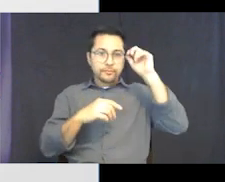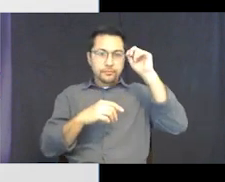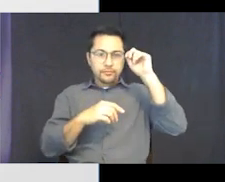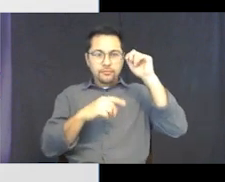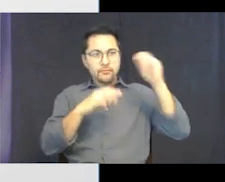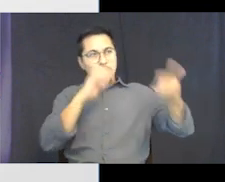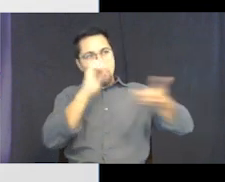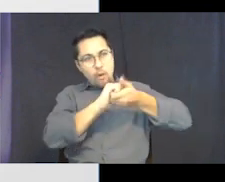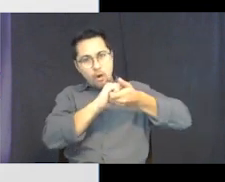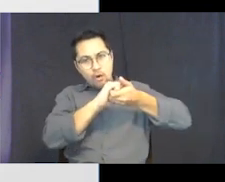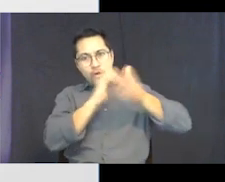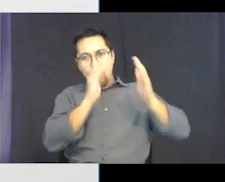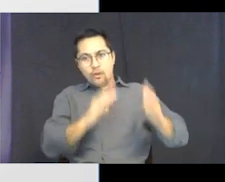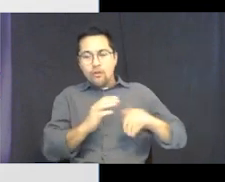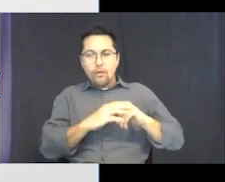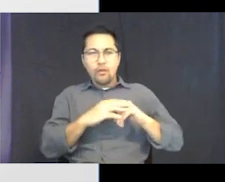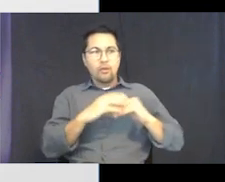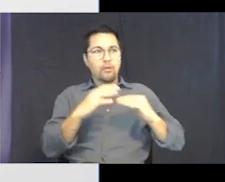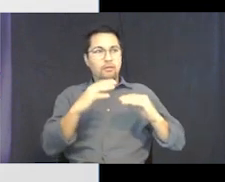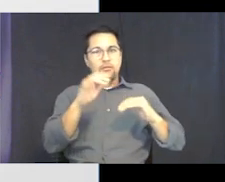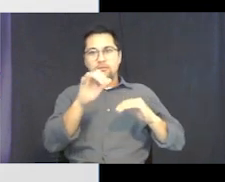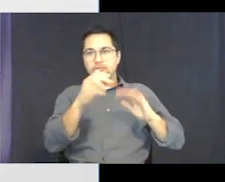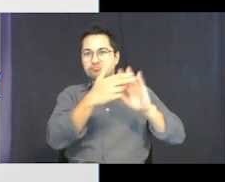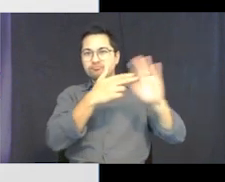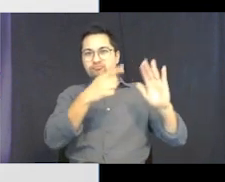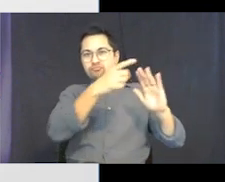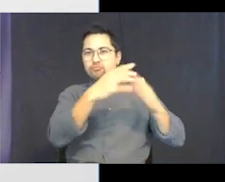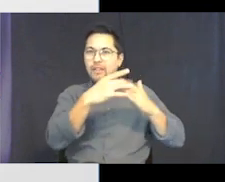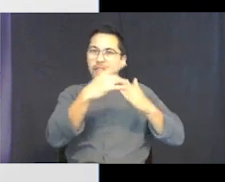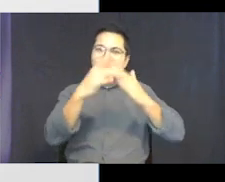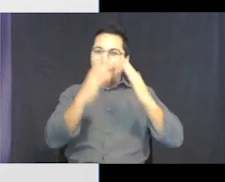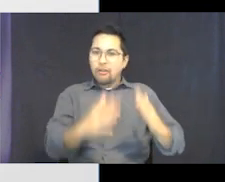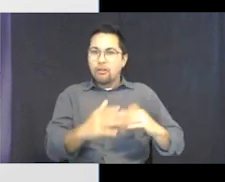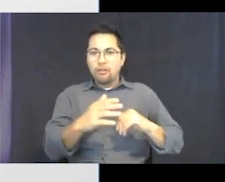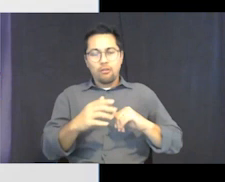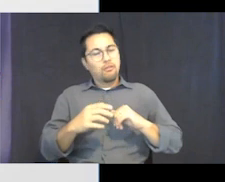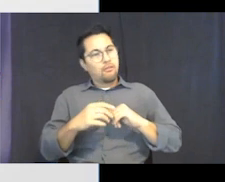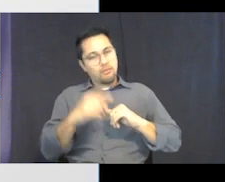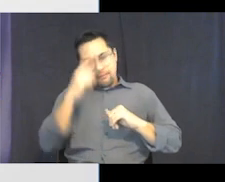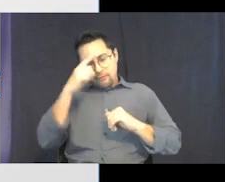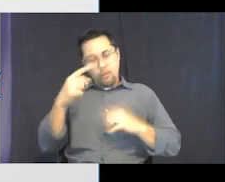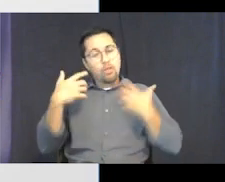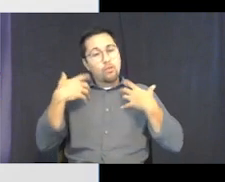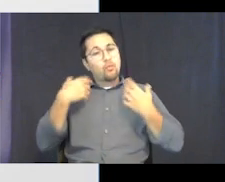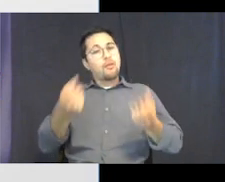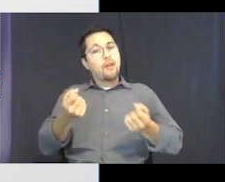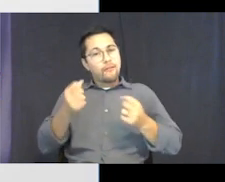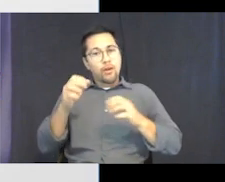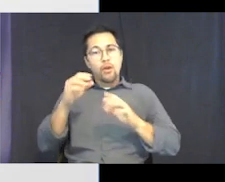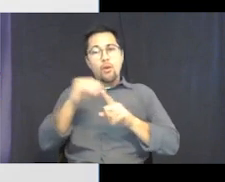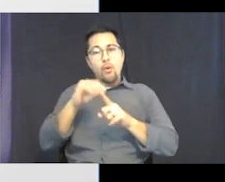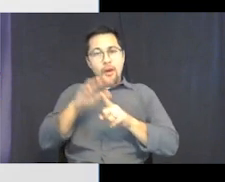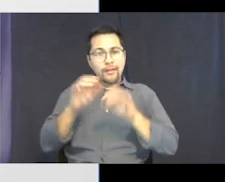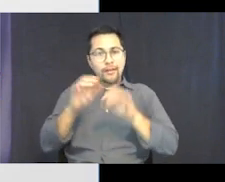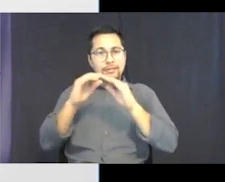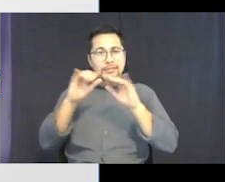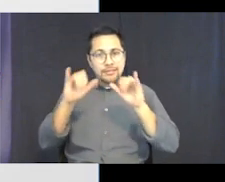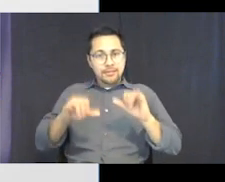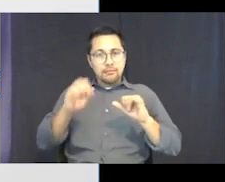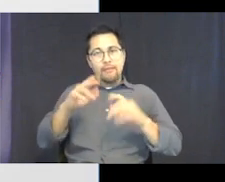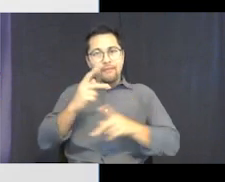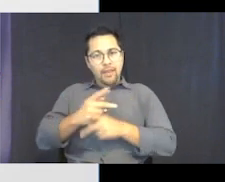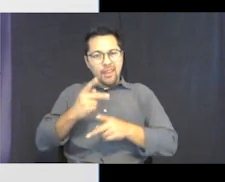partner or the spearheader or the leader driving a recovery-oriented system of care versus us